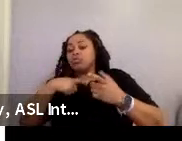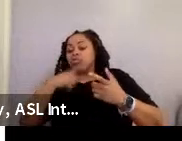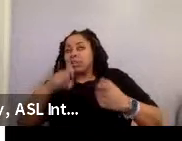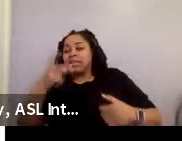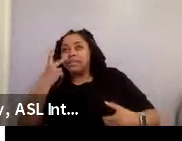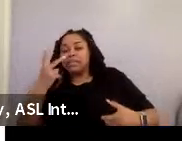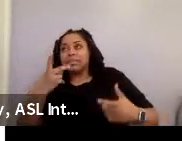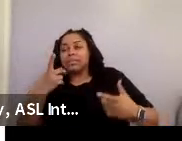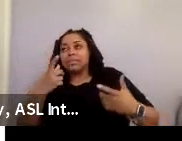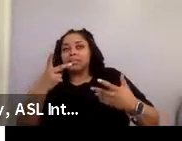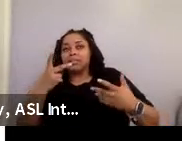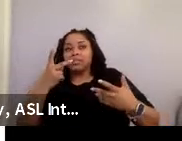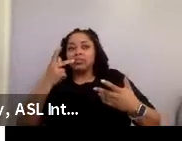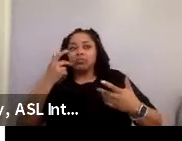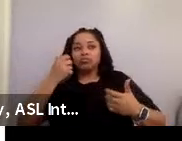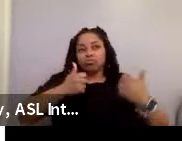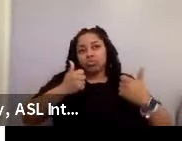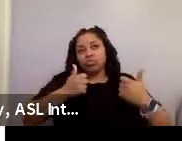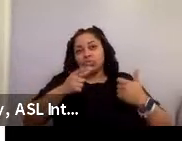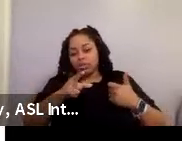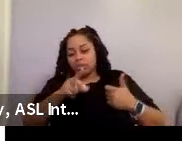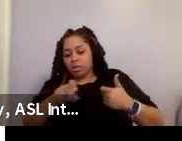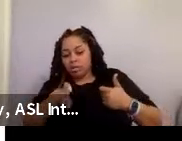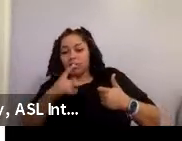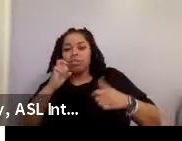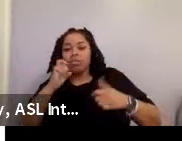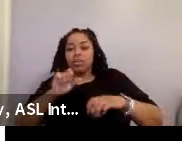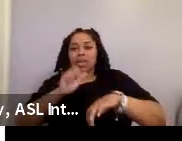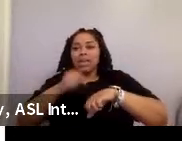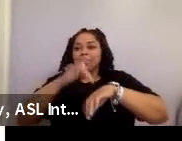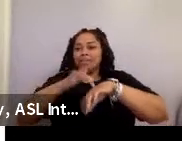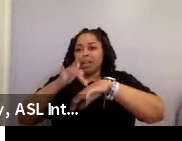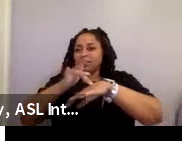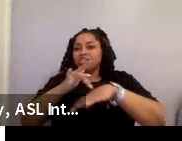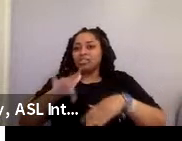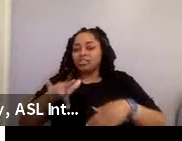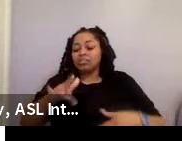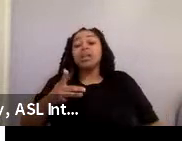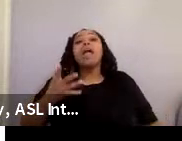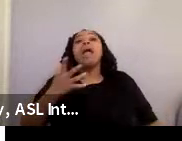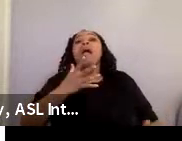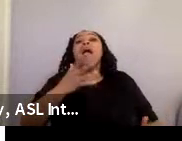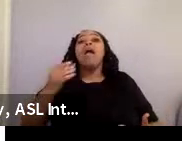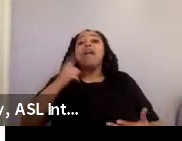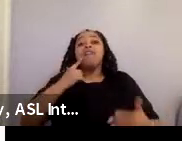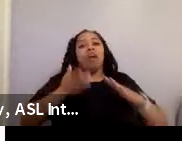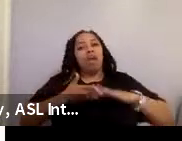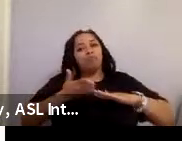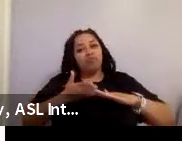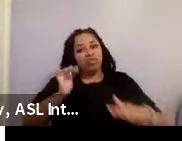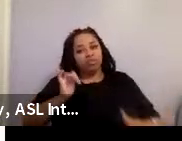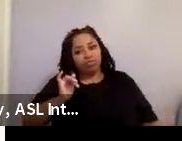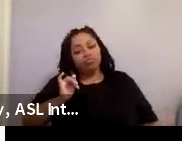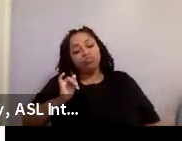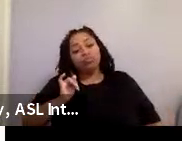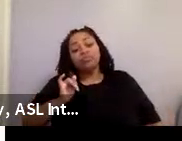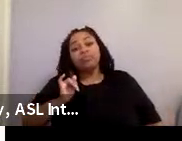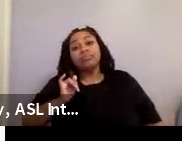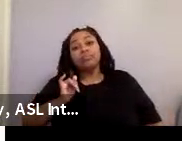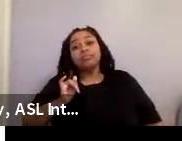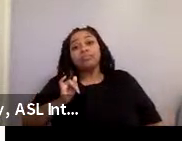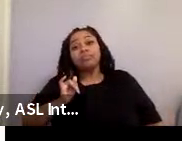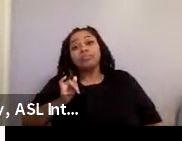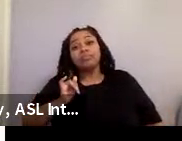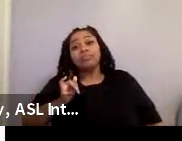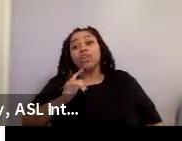to distinguish these buttons by touch. And for operation, and where at least